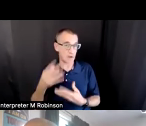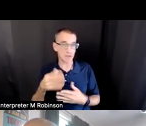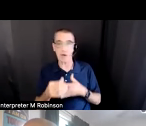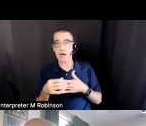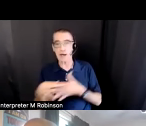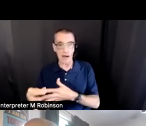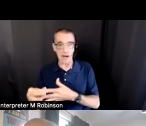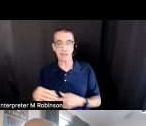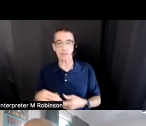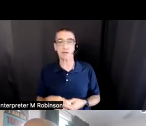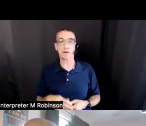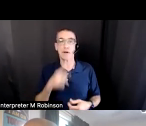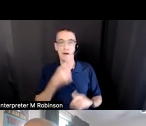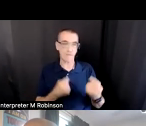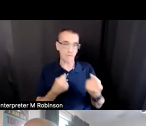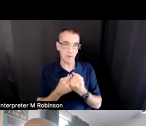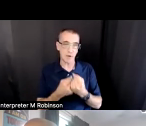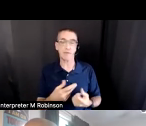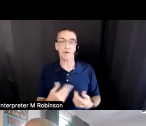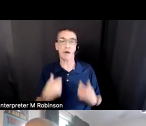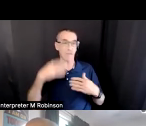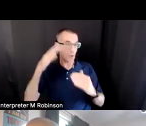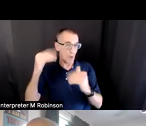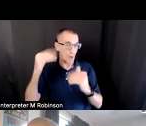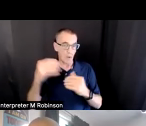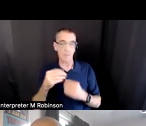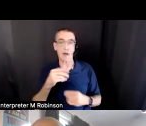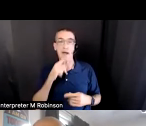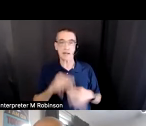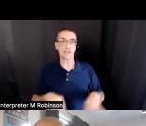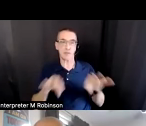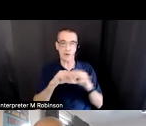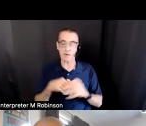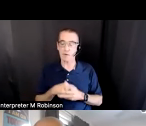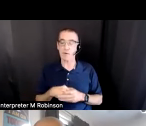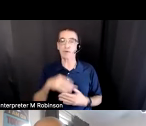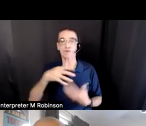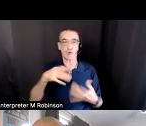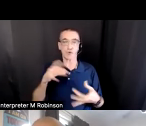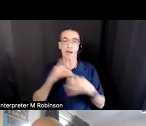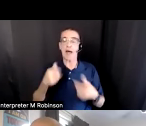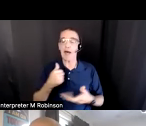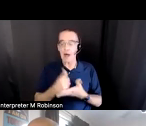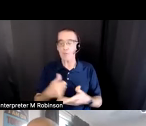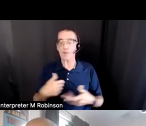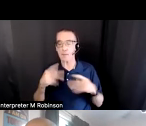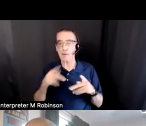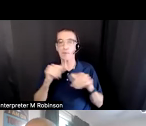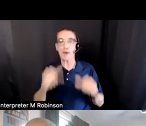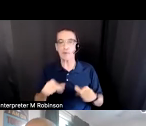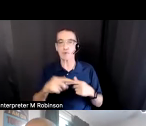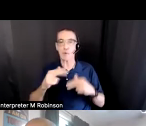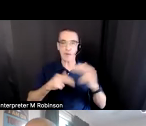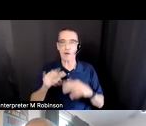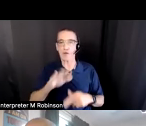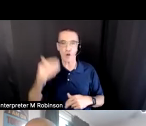guidance, affirmative, have hope, and instrumental. Social connections help young people be able to build their